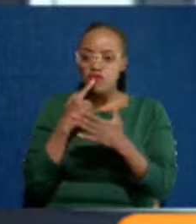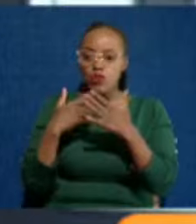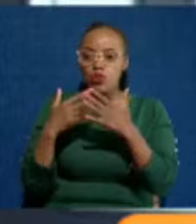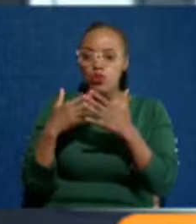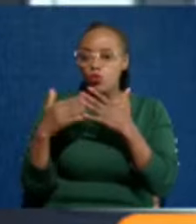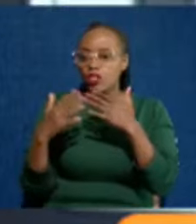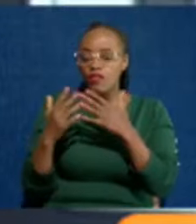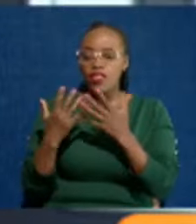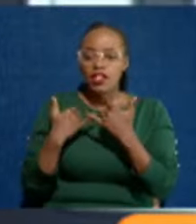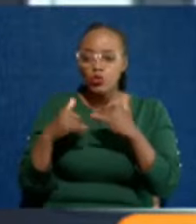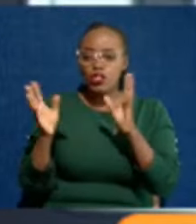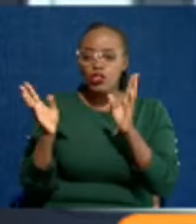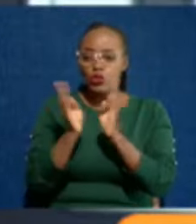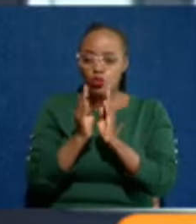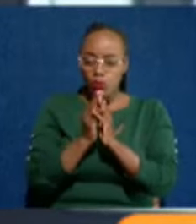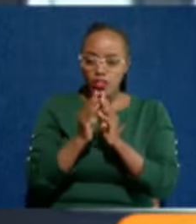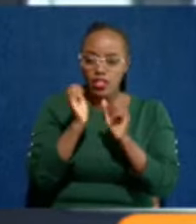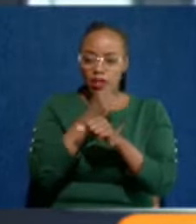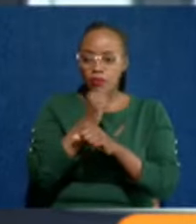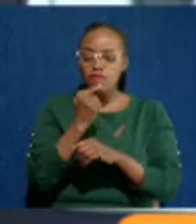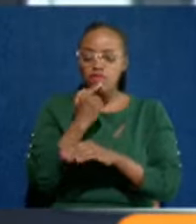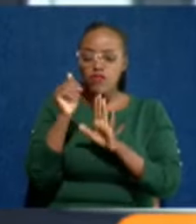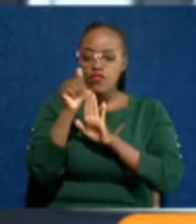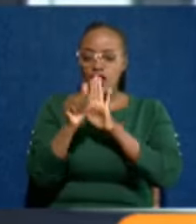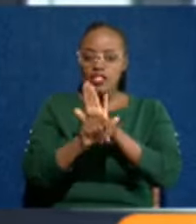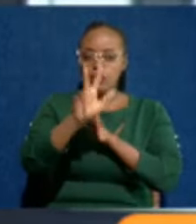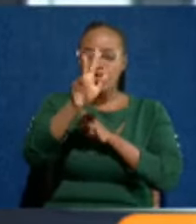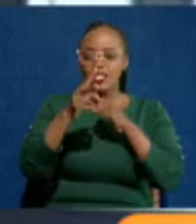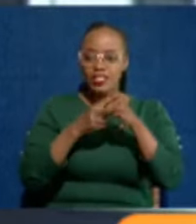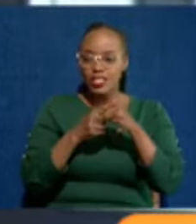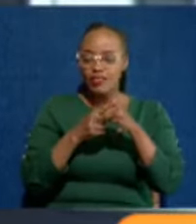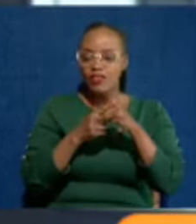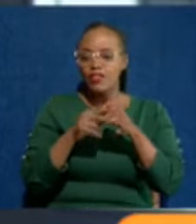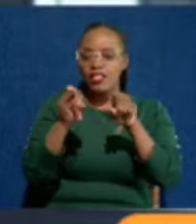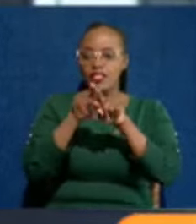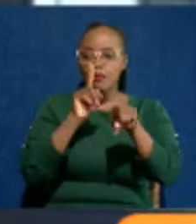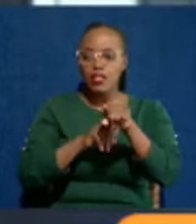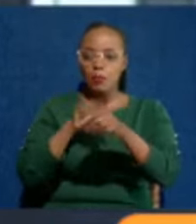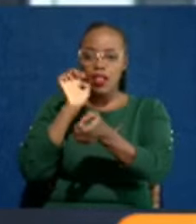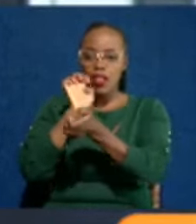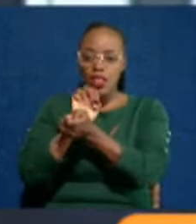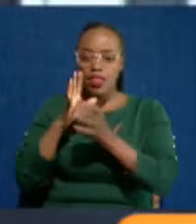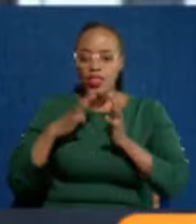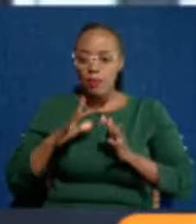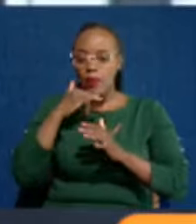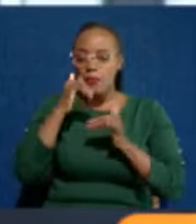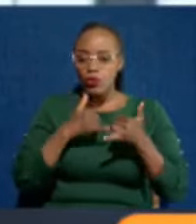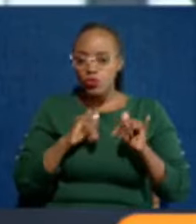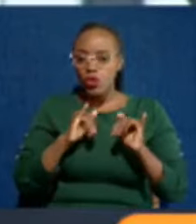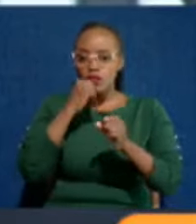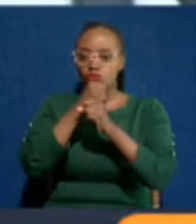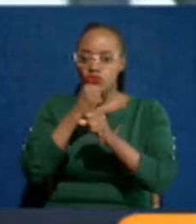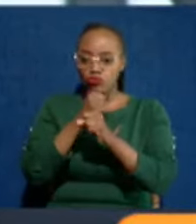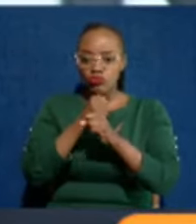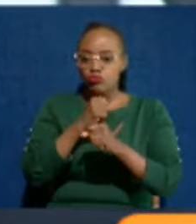assemble. You can't cite Article 37 and at the same time arrest those who are trying to exercise that